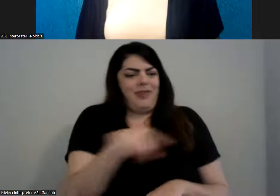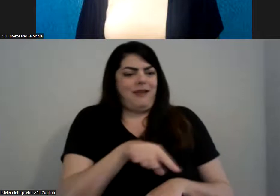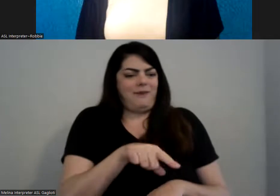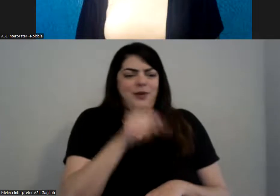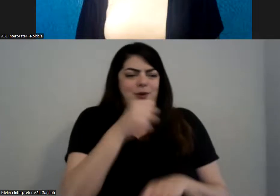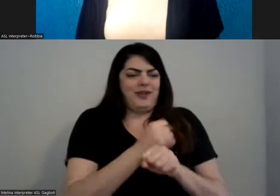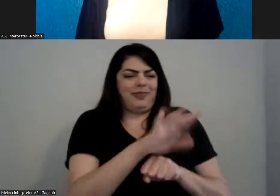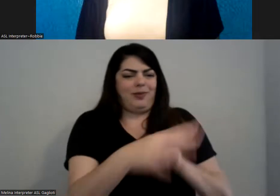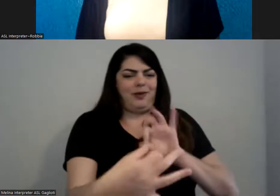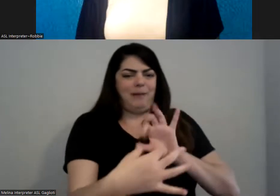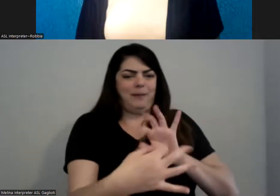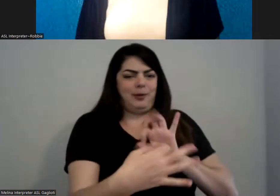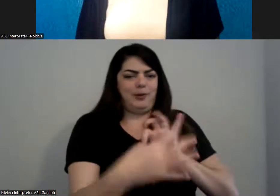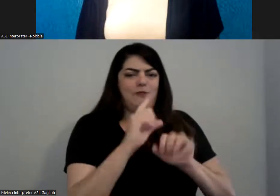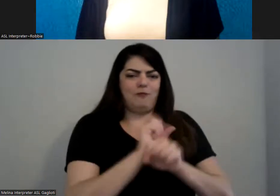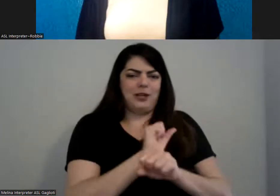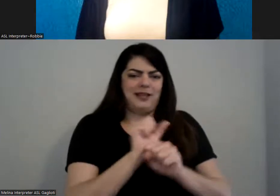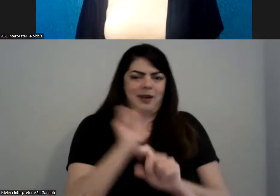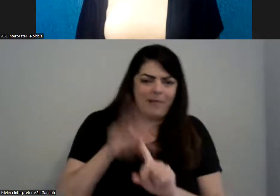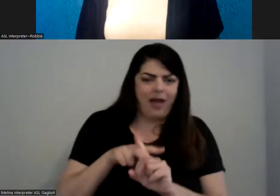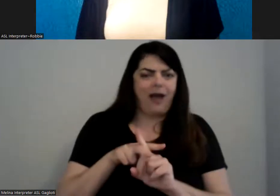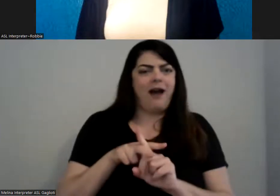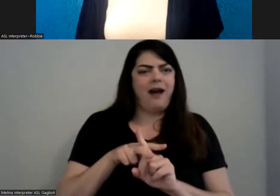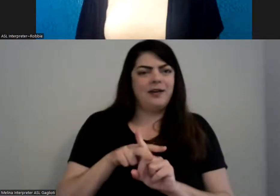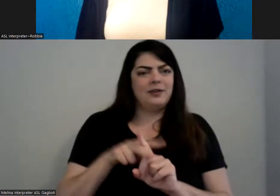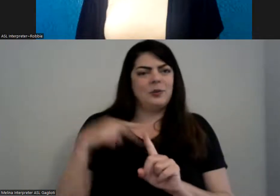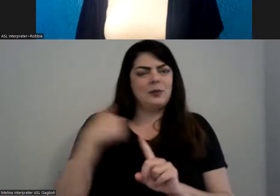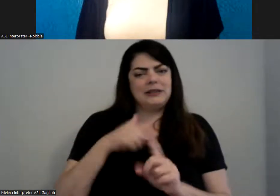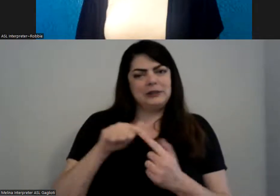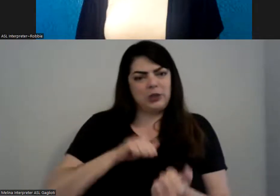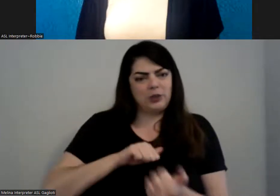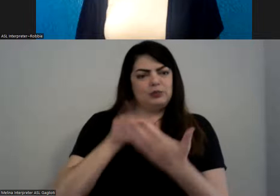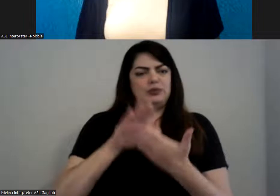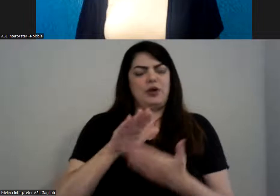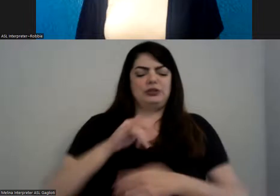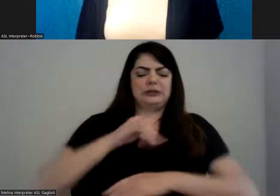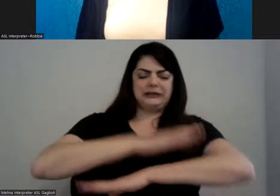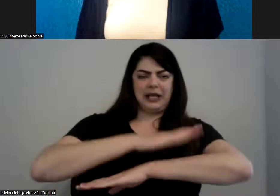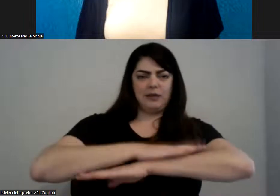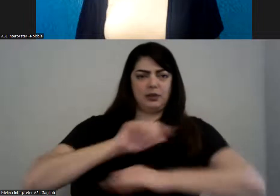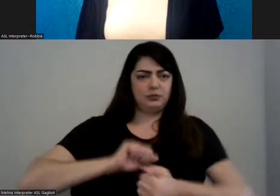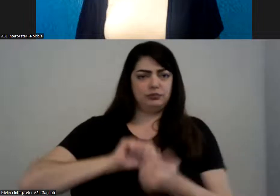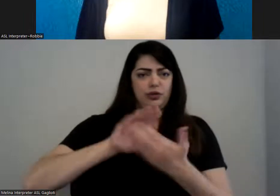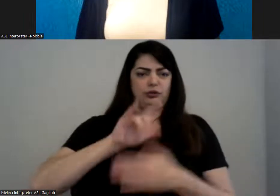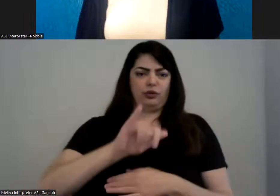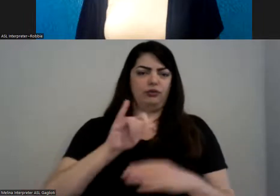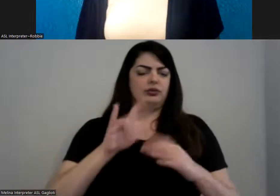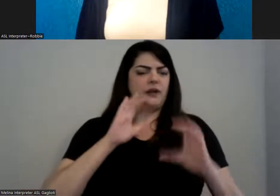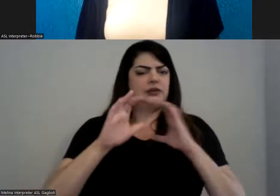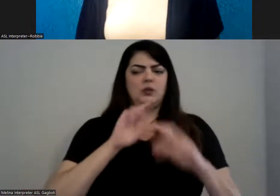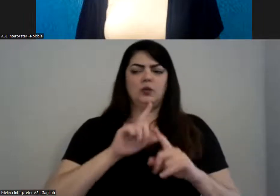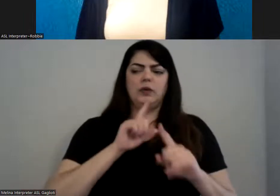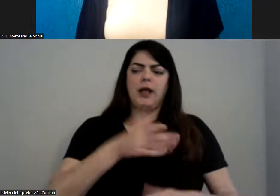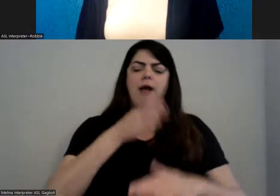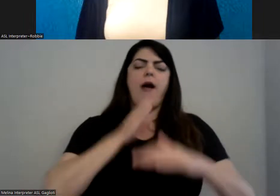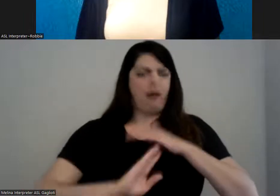meaningfully applied. And we need to approach the tables and approach those conversations really humbly, and a way that, like,